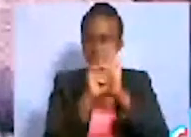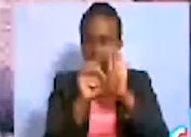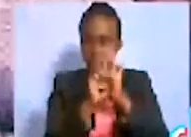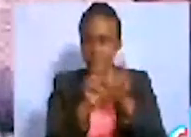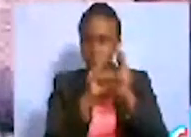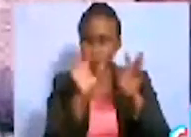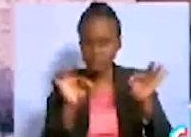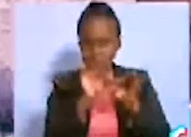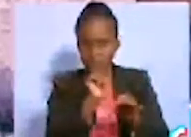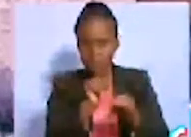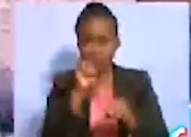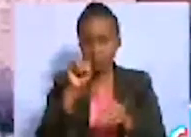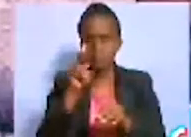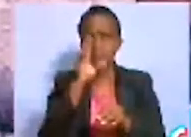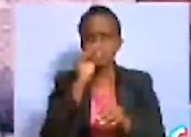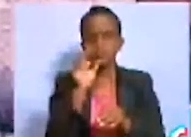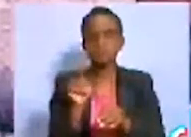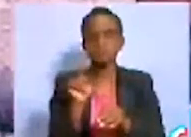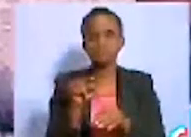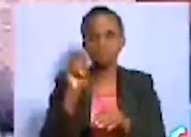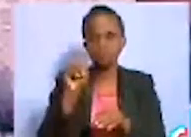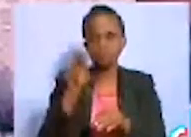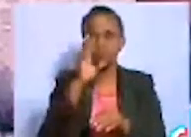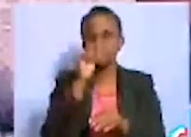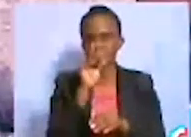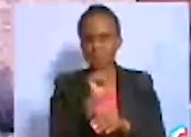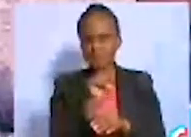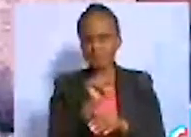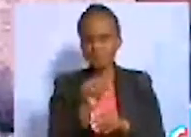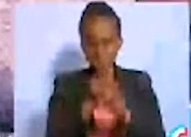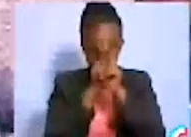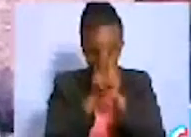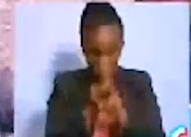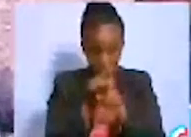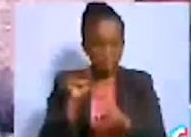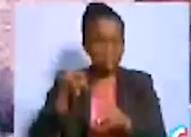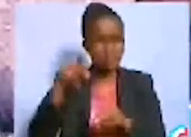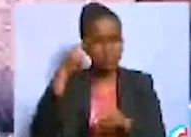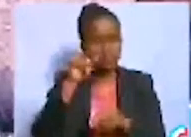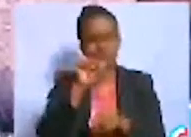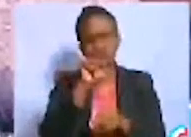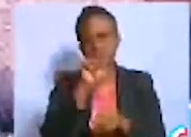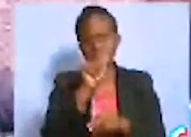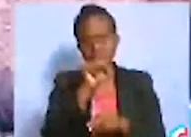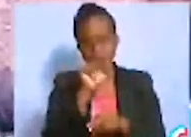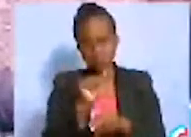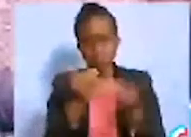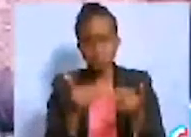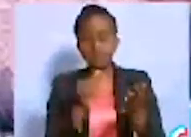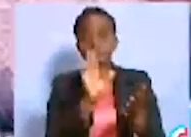65. Relevance, Mr. Speaker. Mr. Speaker, the Honorable Member for Nkana, who is on the